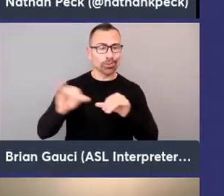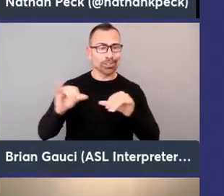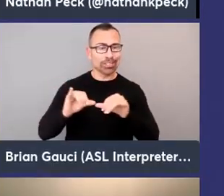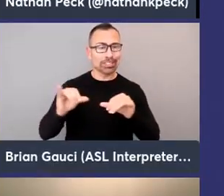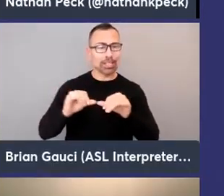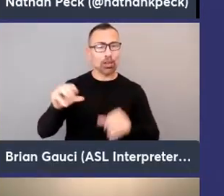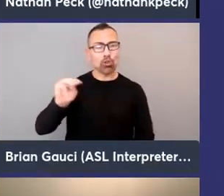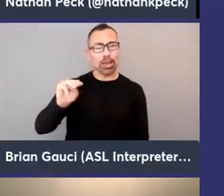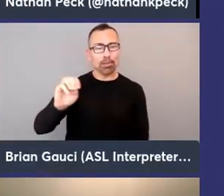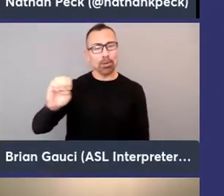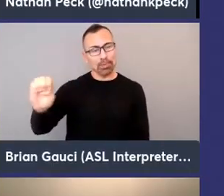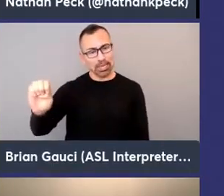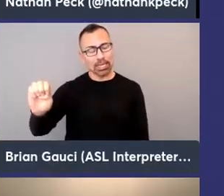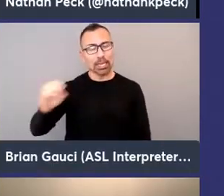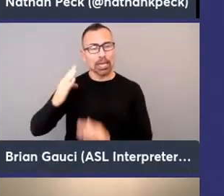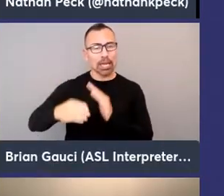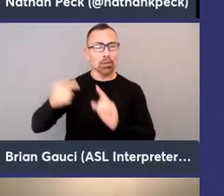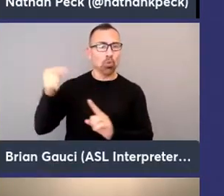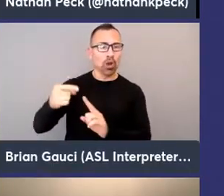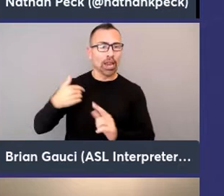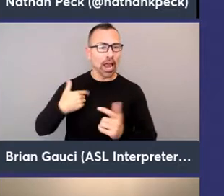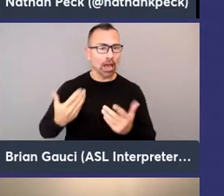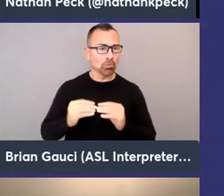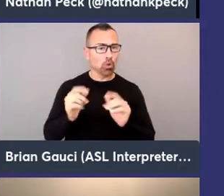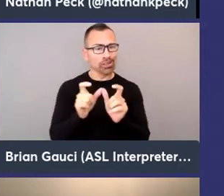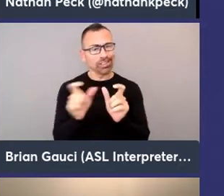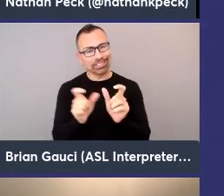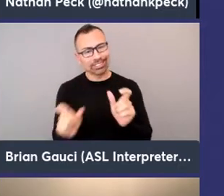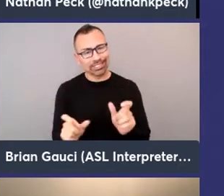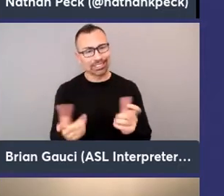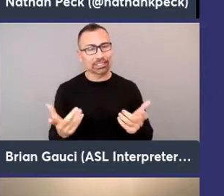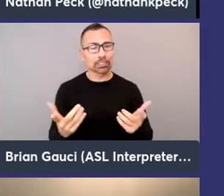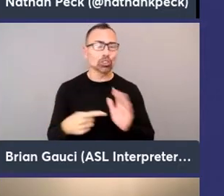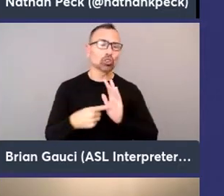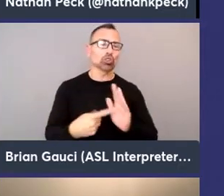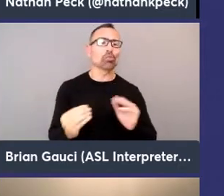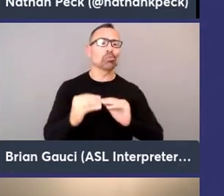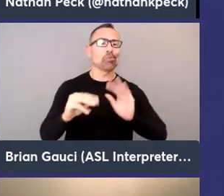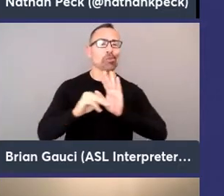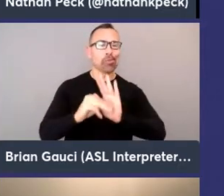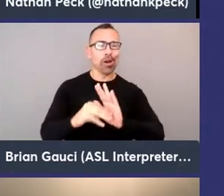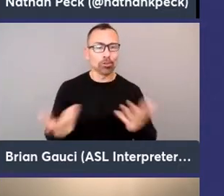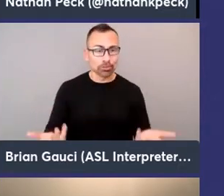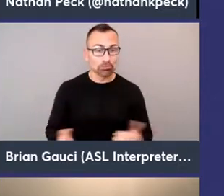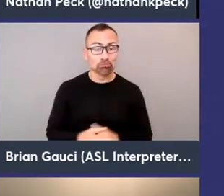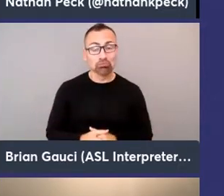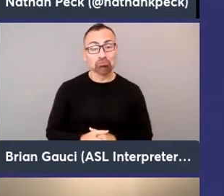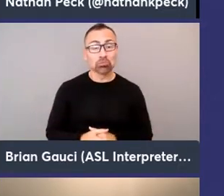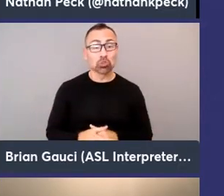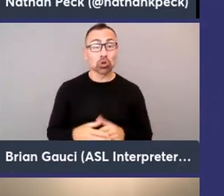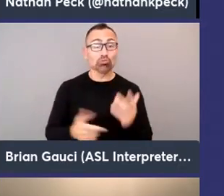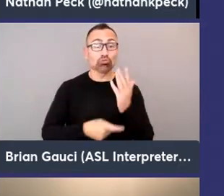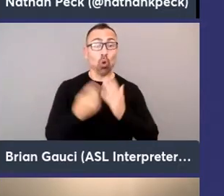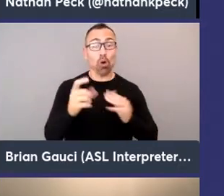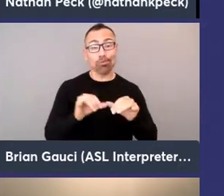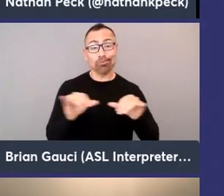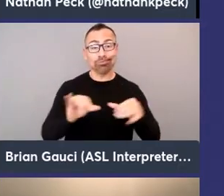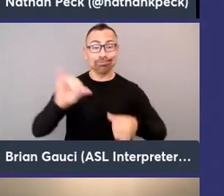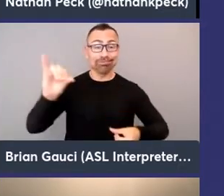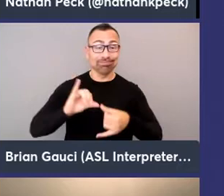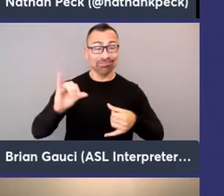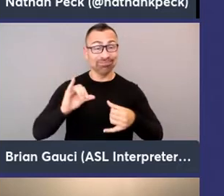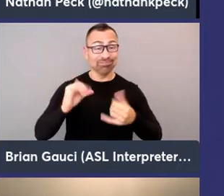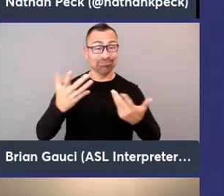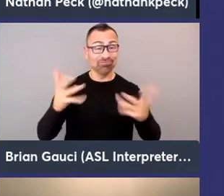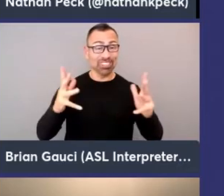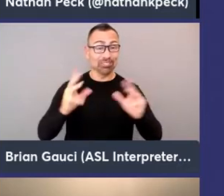more instances, and serve more models that way. So auto scaling takes care of that.